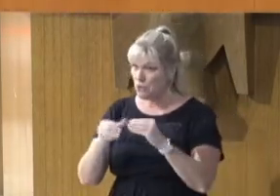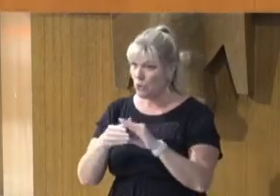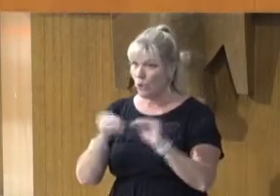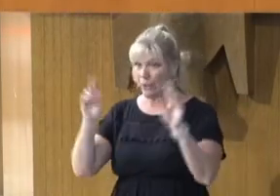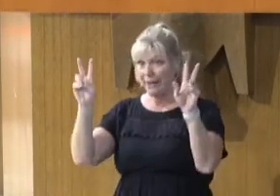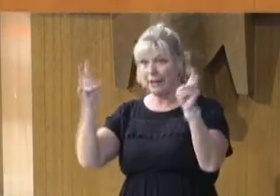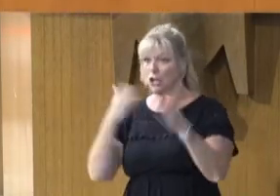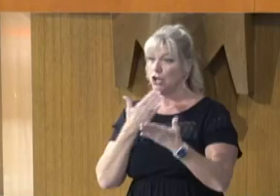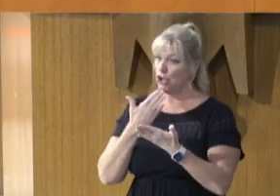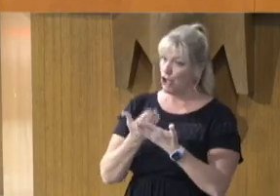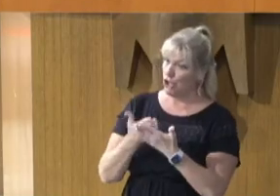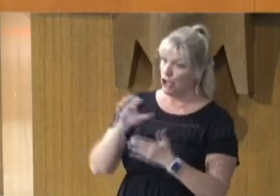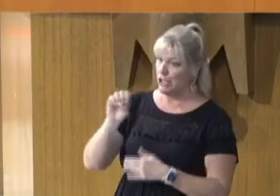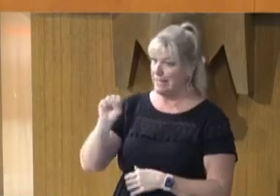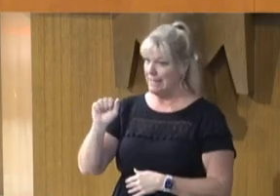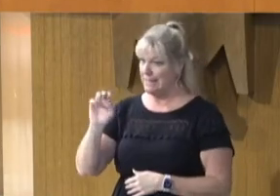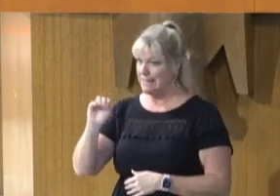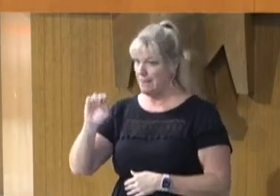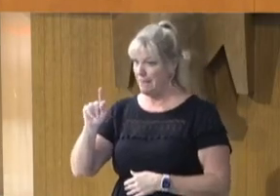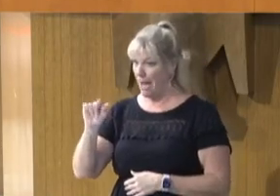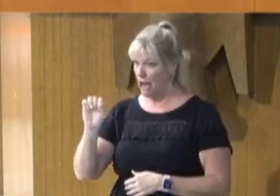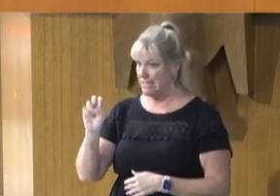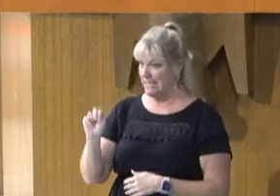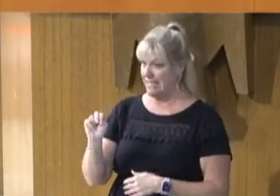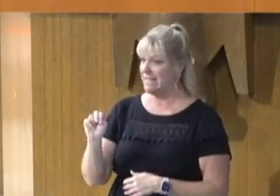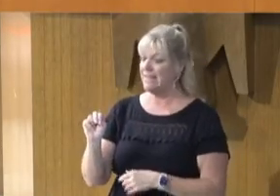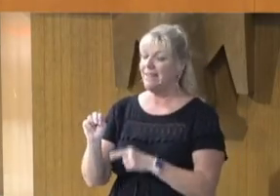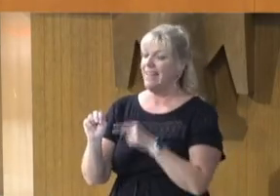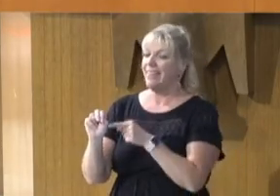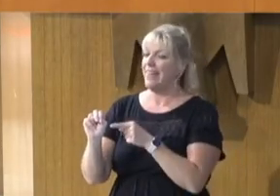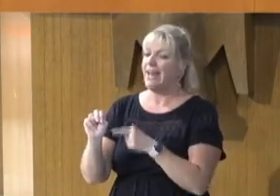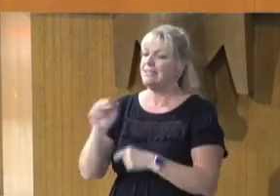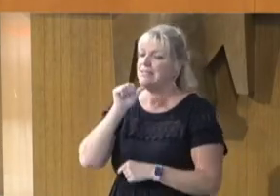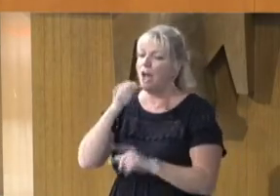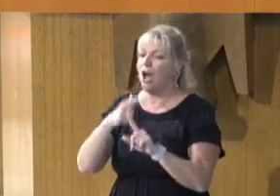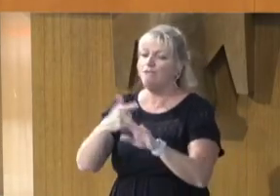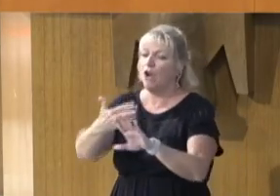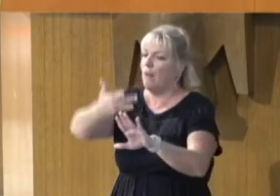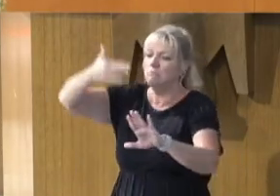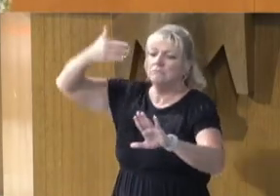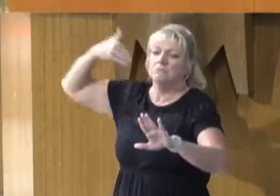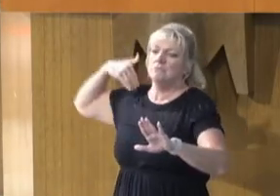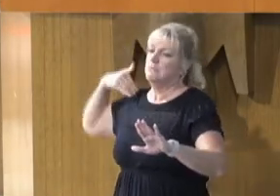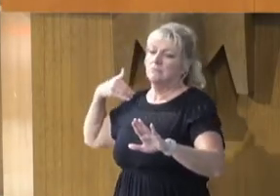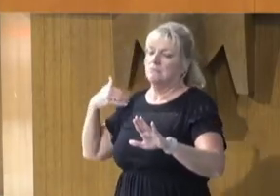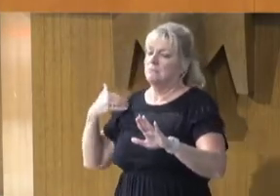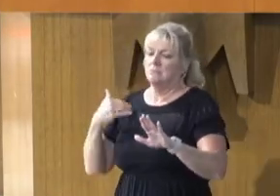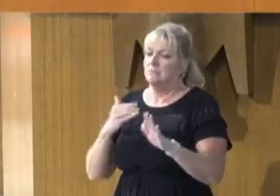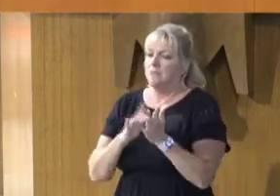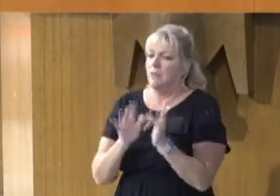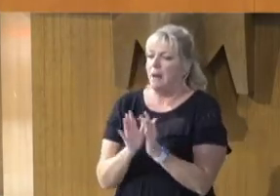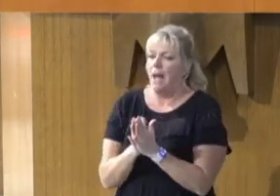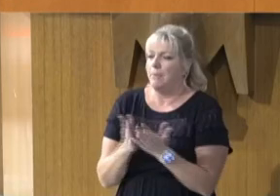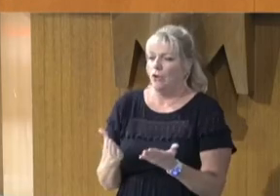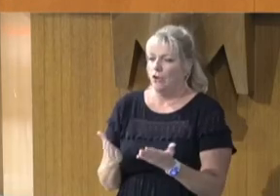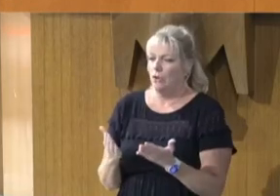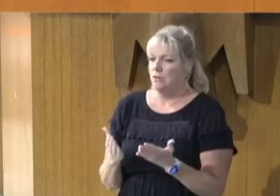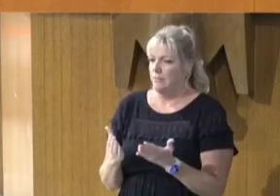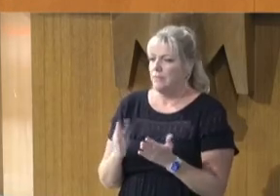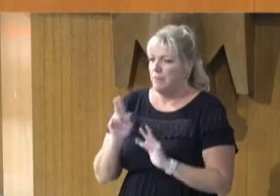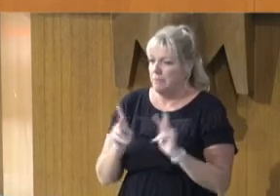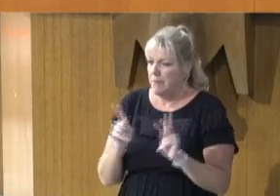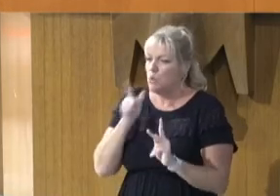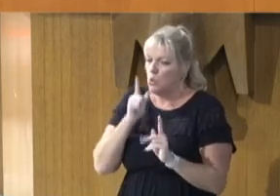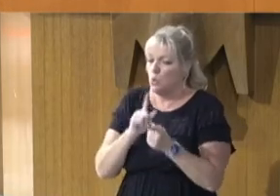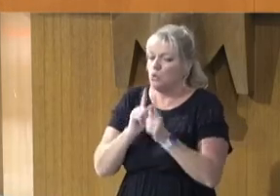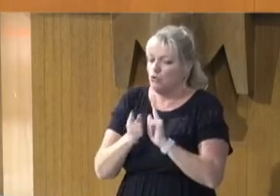didn't appear in any ancient manuscripts. That was added at some point in the first millennium in a translation of the Bible